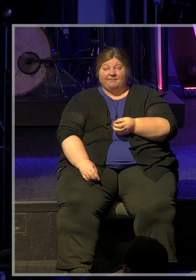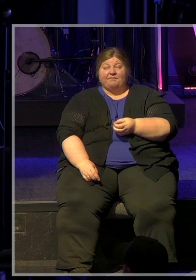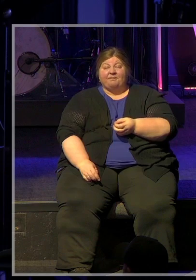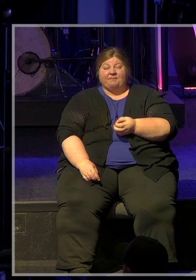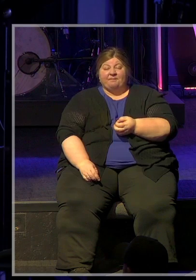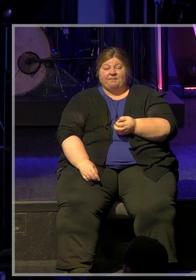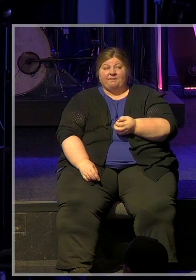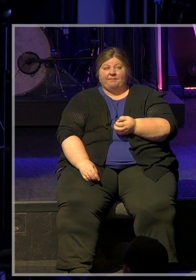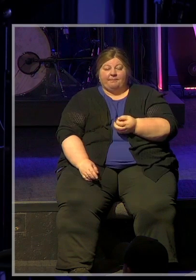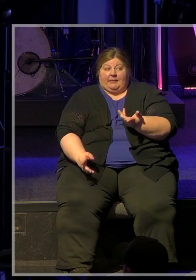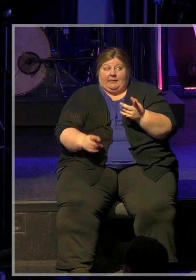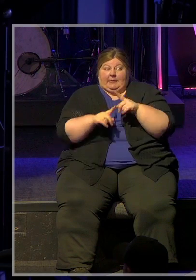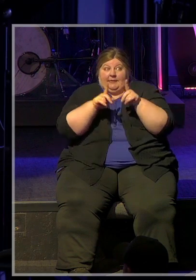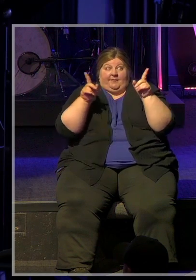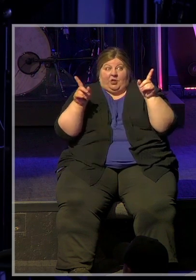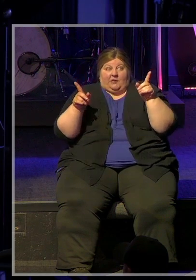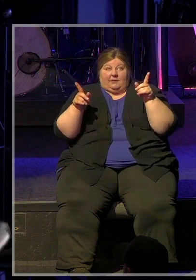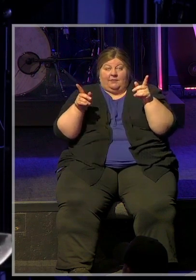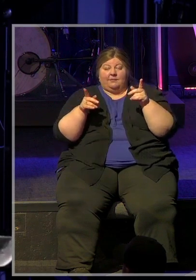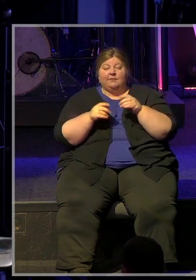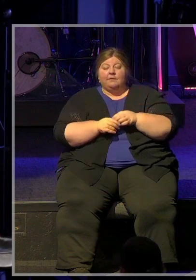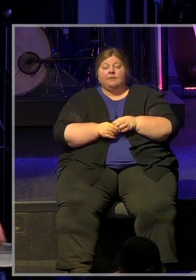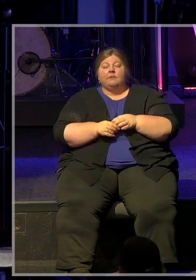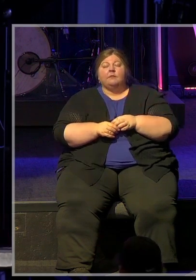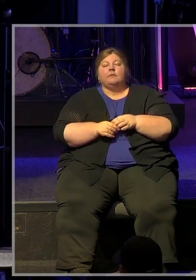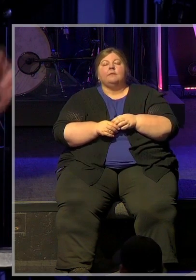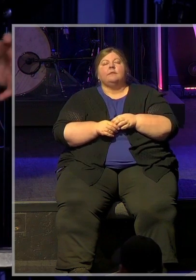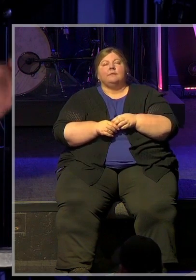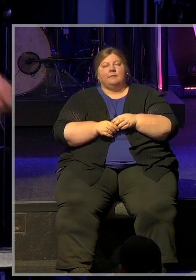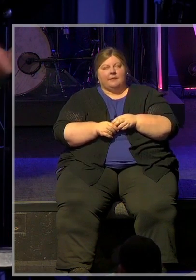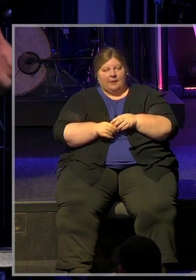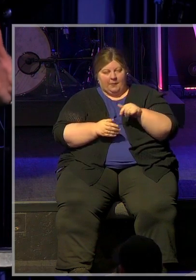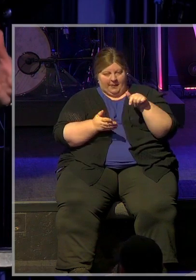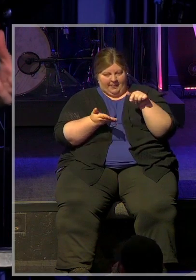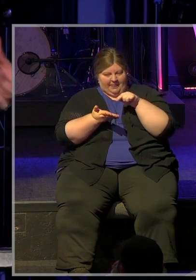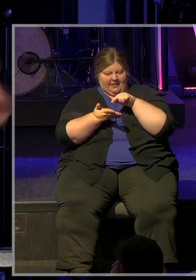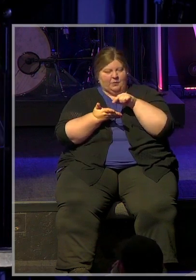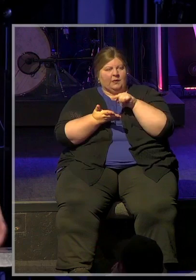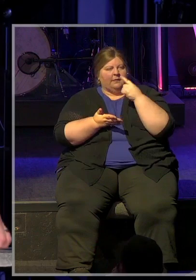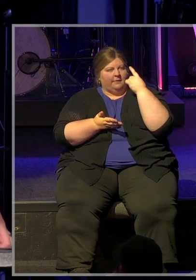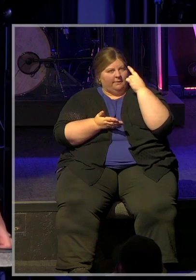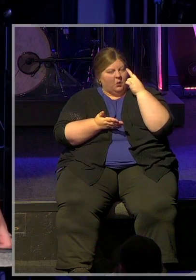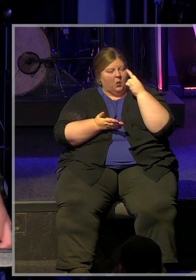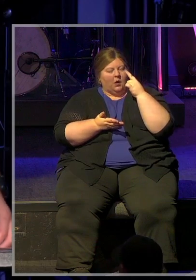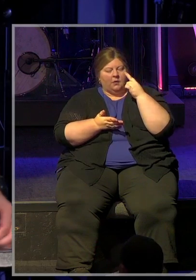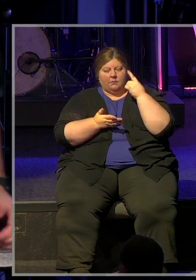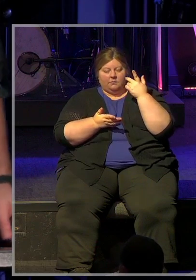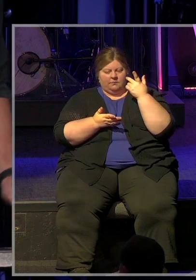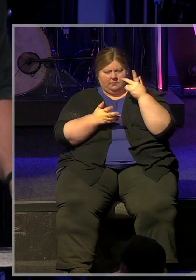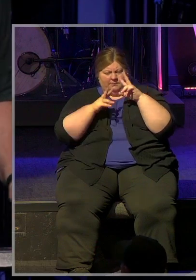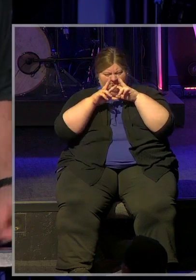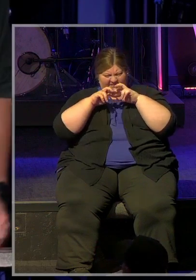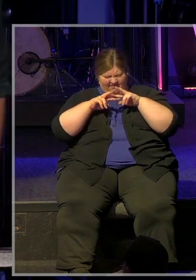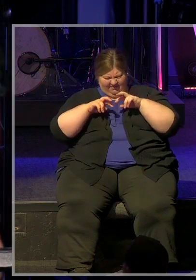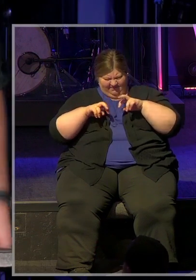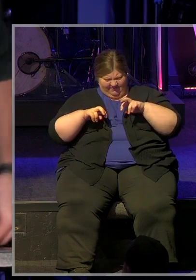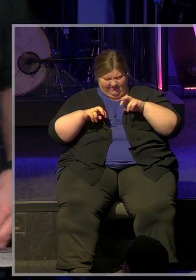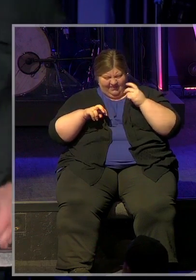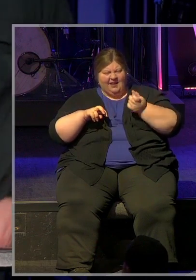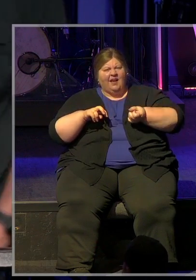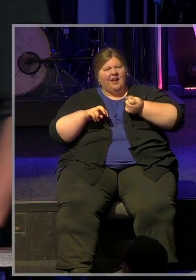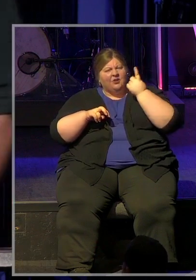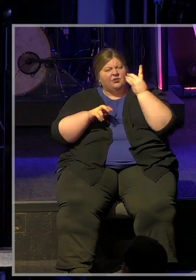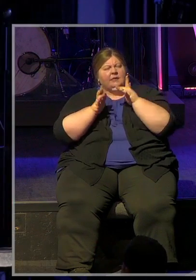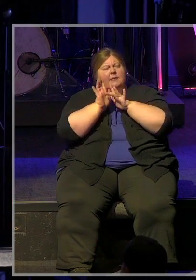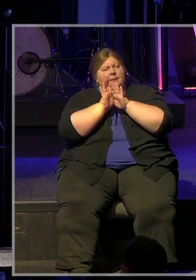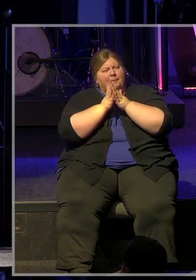They're different. So part of today and part of week one is unpacking what is the Bible's definition of